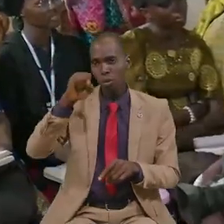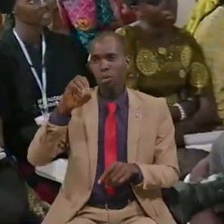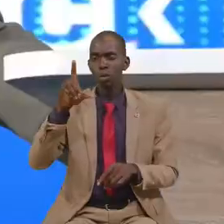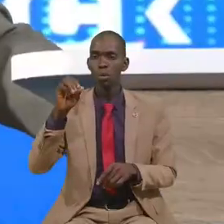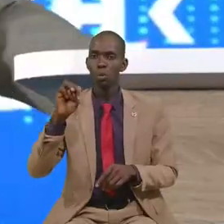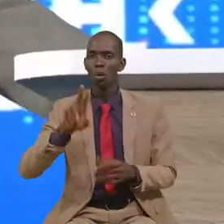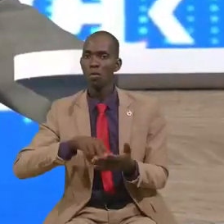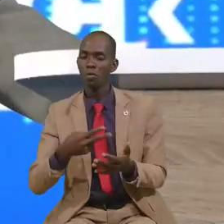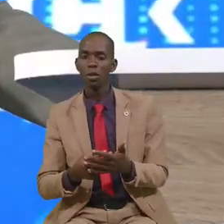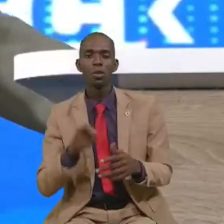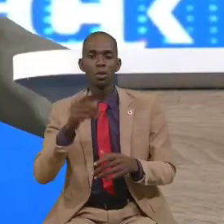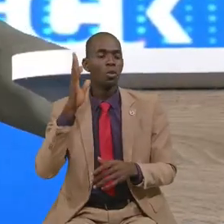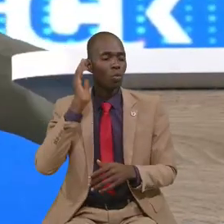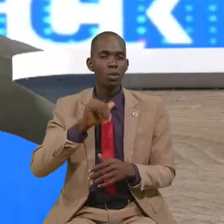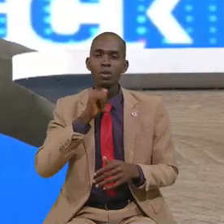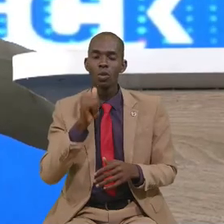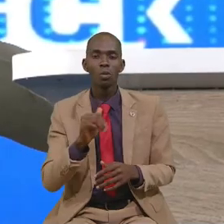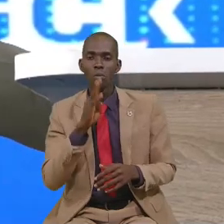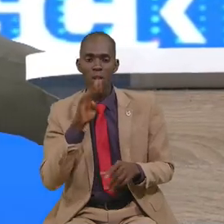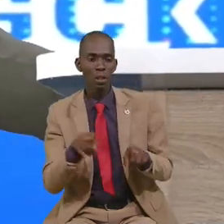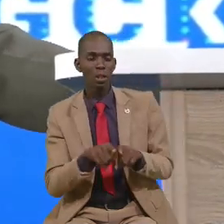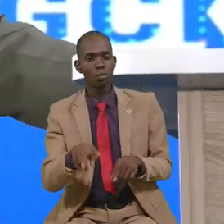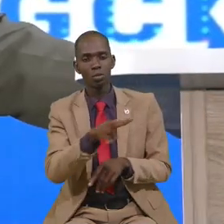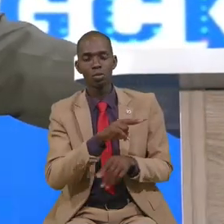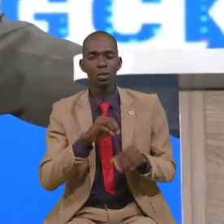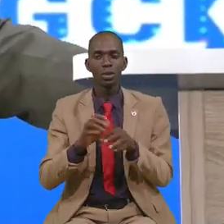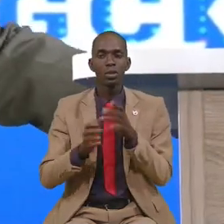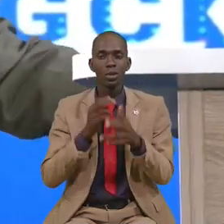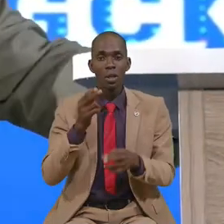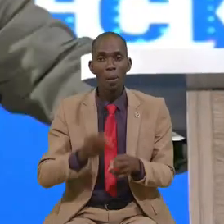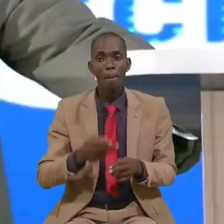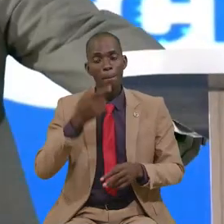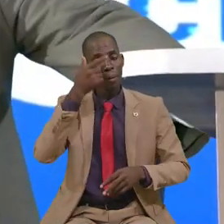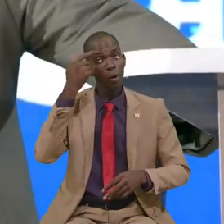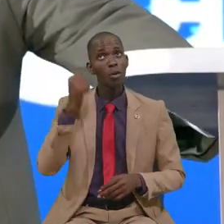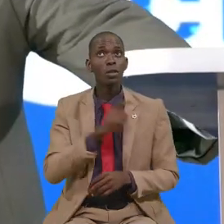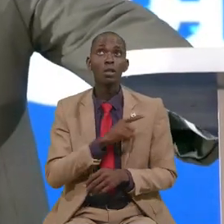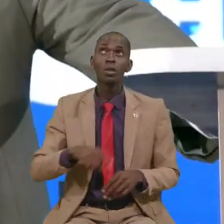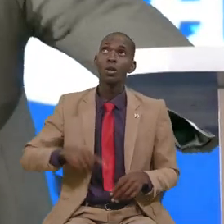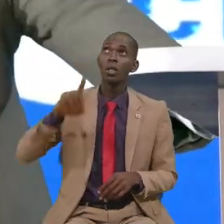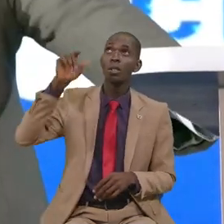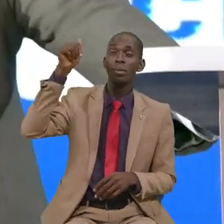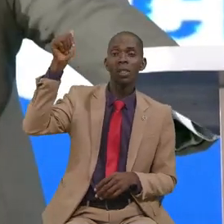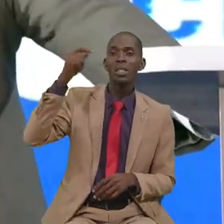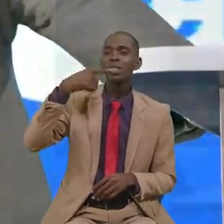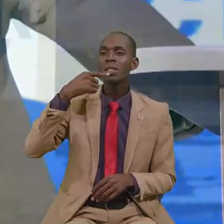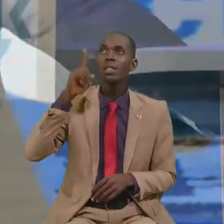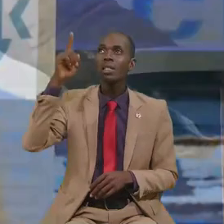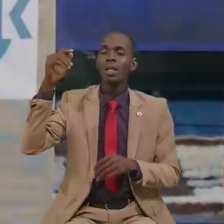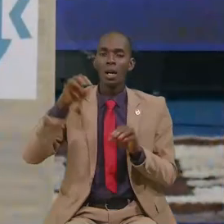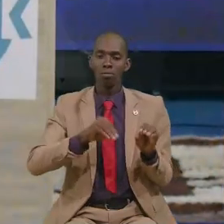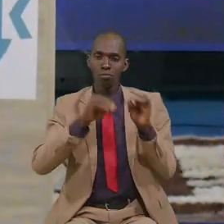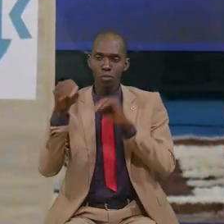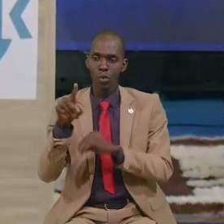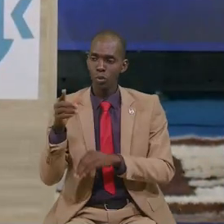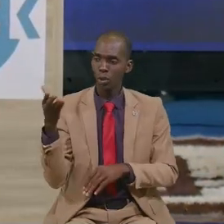down. Because the Lord himself has said, he puts you there and he ordained you there